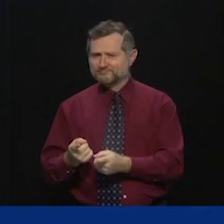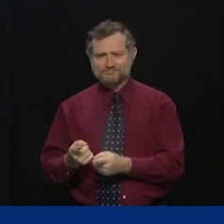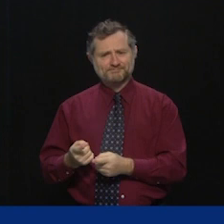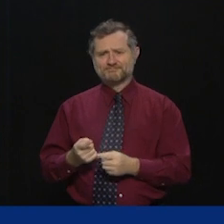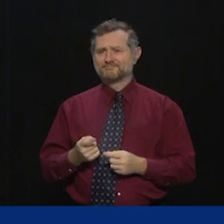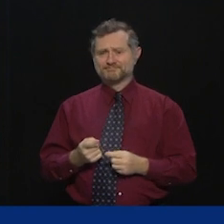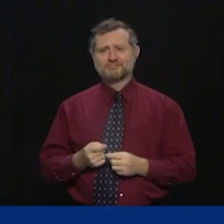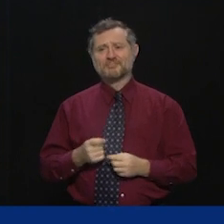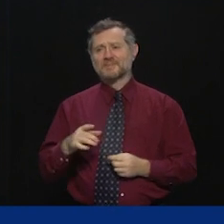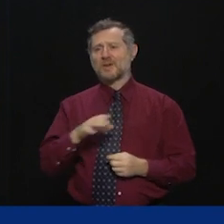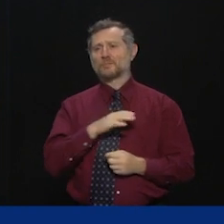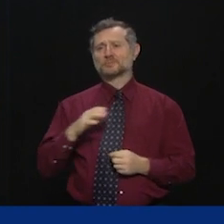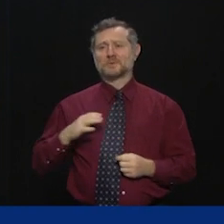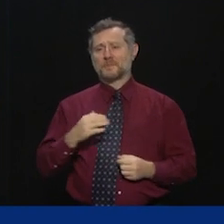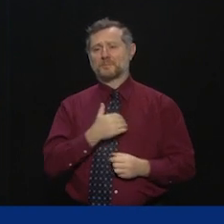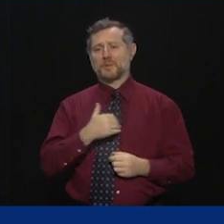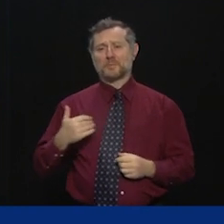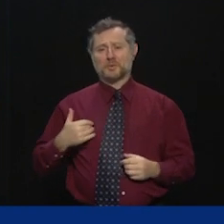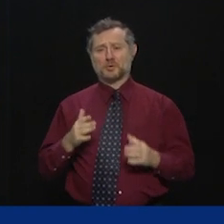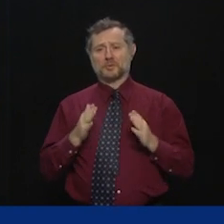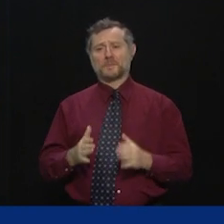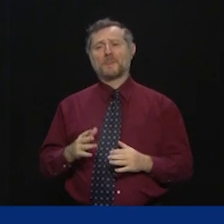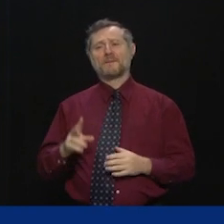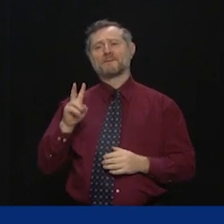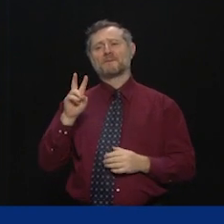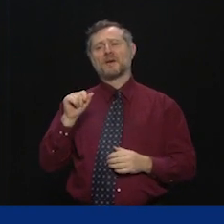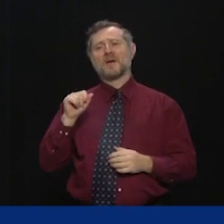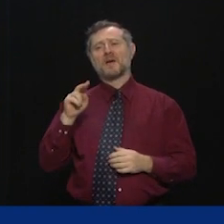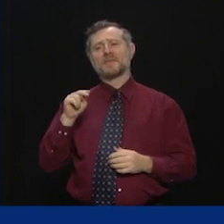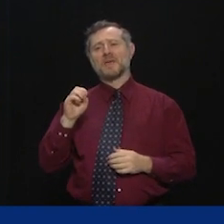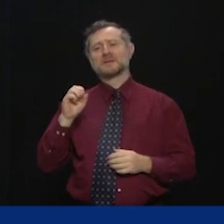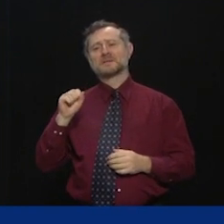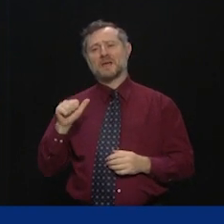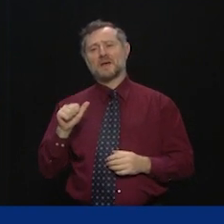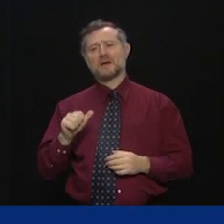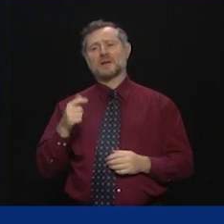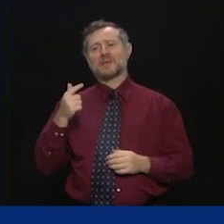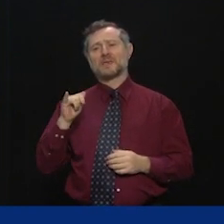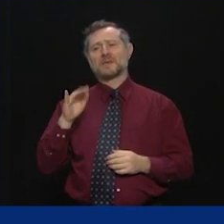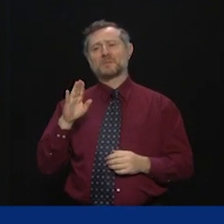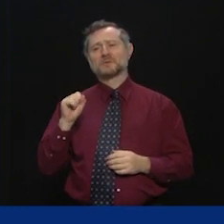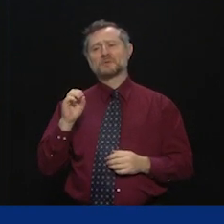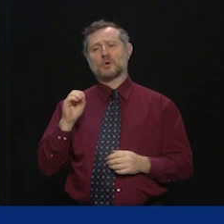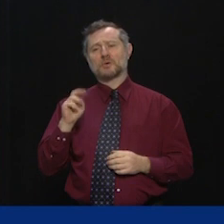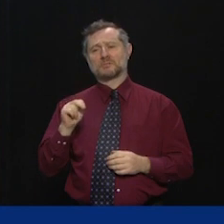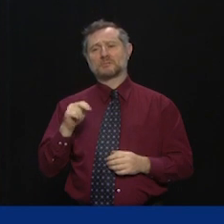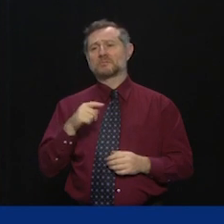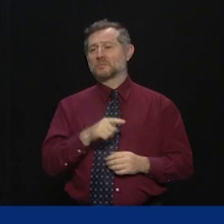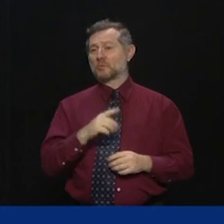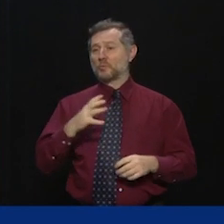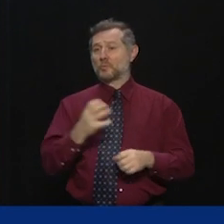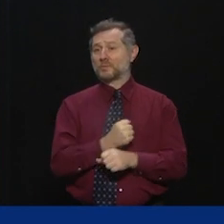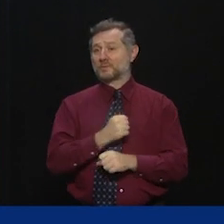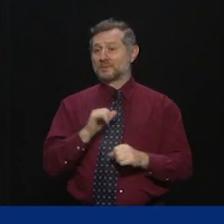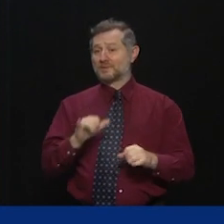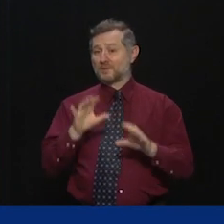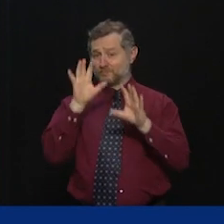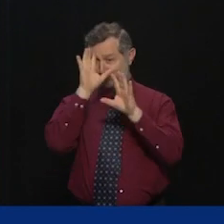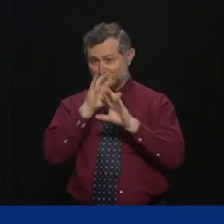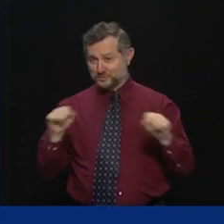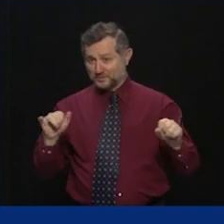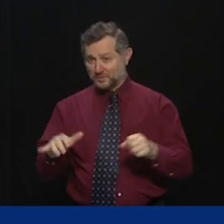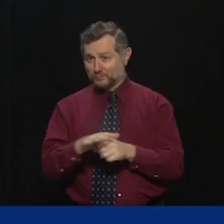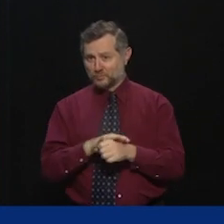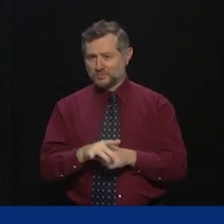member Vanessa Gibson, and I was so excited on your election night. We've had a couple of good celebrations since then, but thank you, and we'll do a